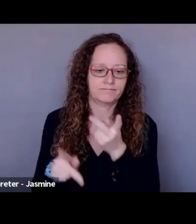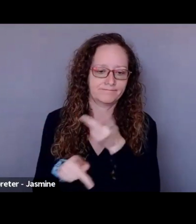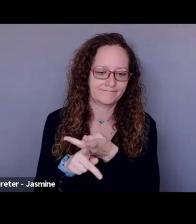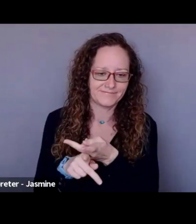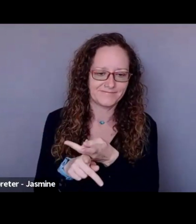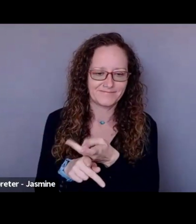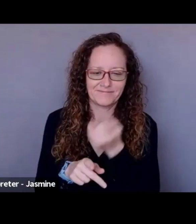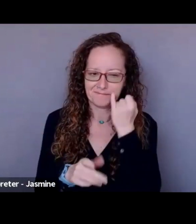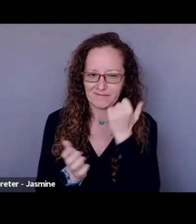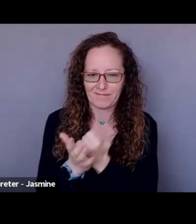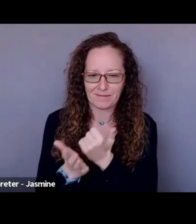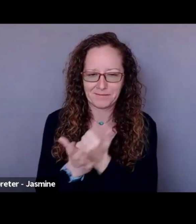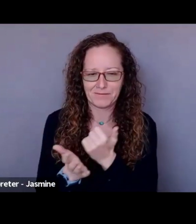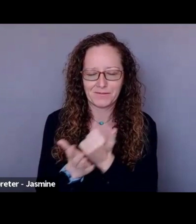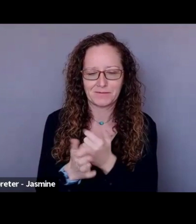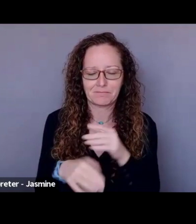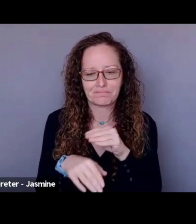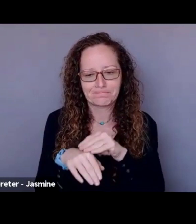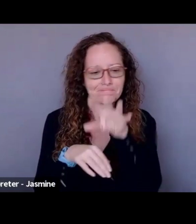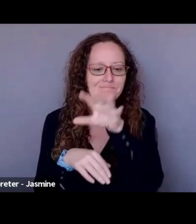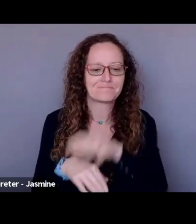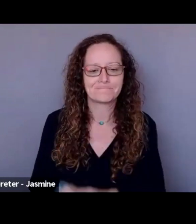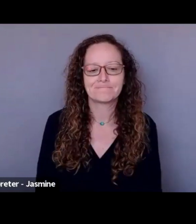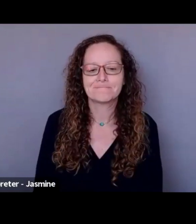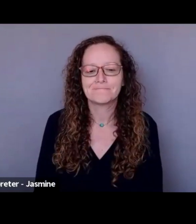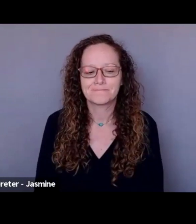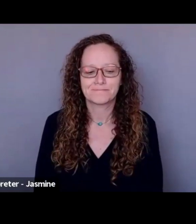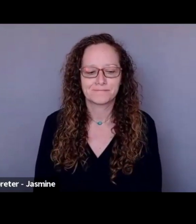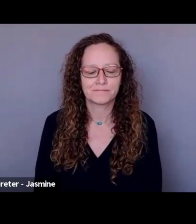if it's helpful as inspiration for you.